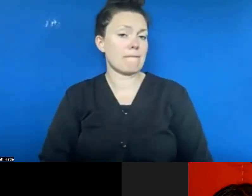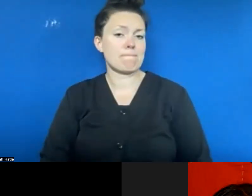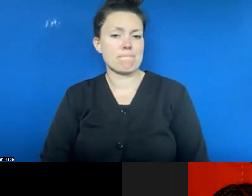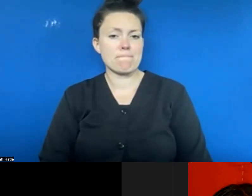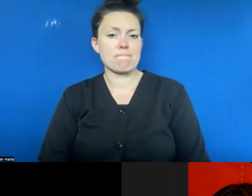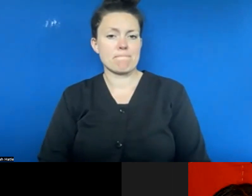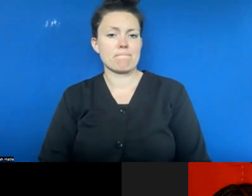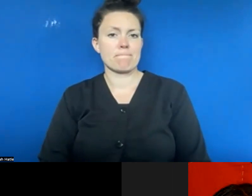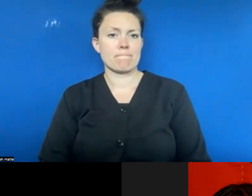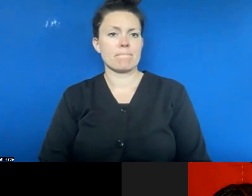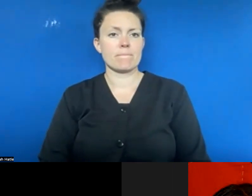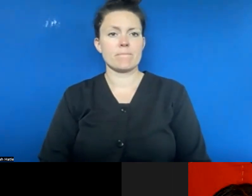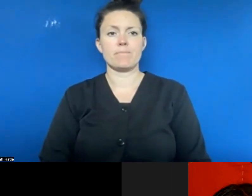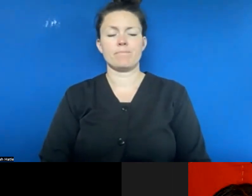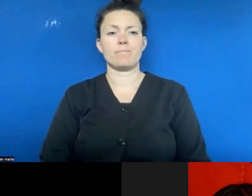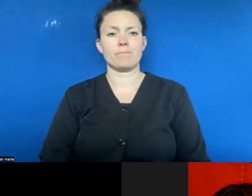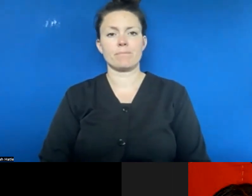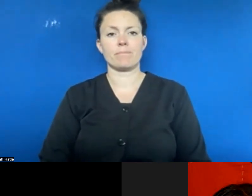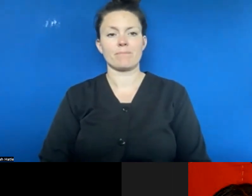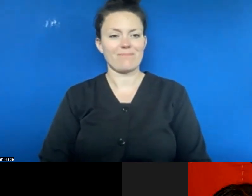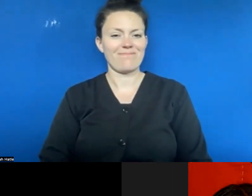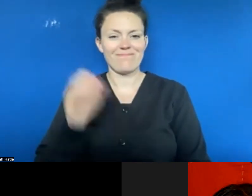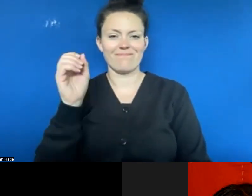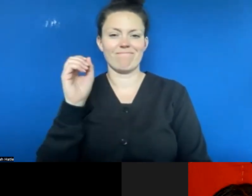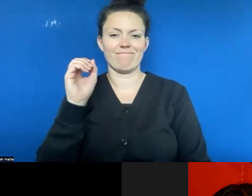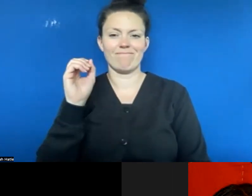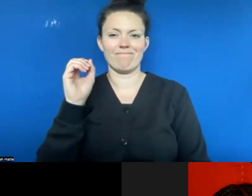Okay. All right, folks.